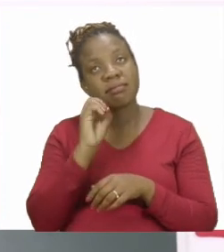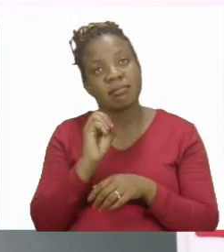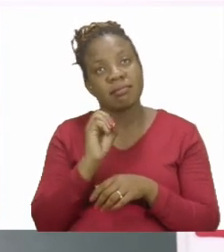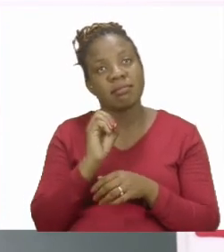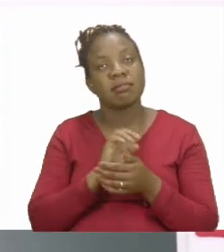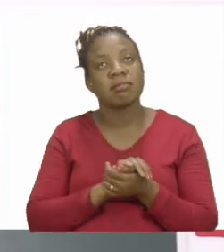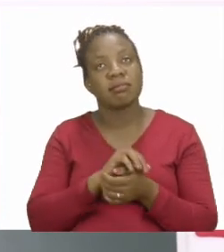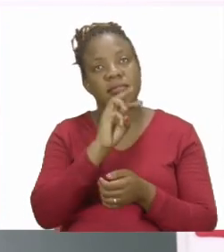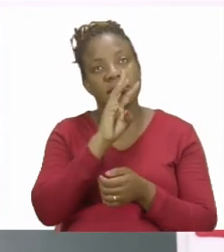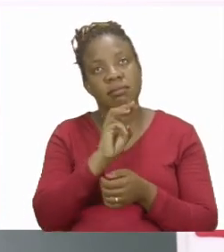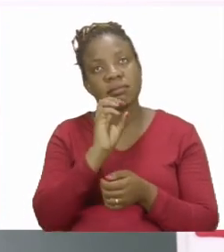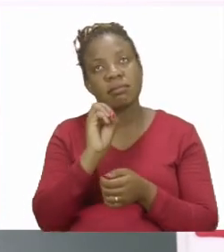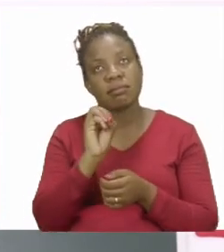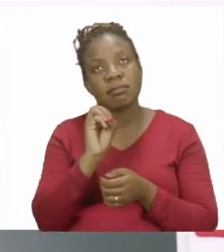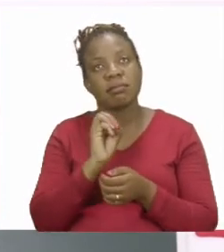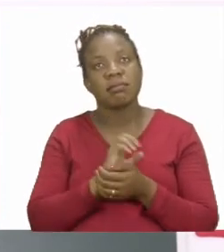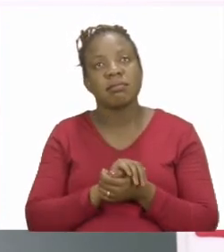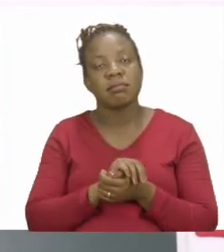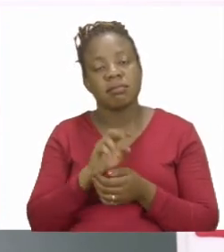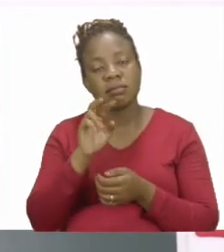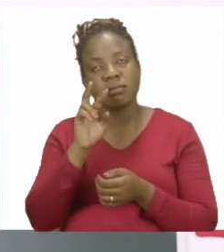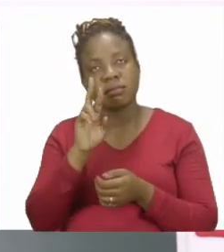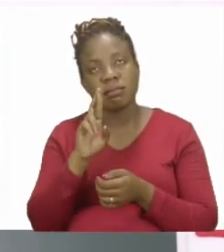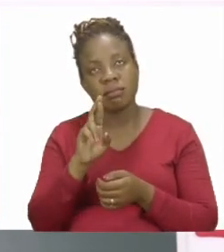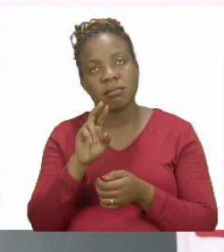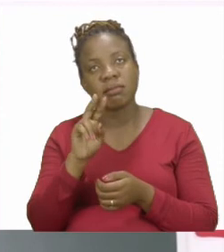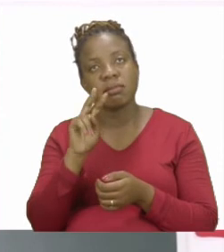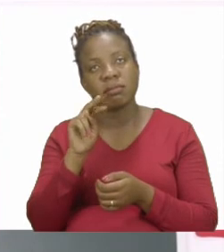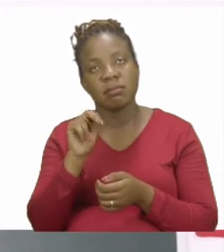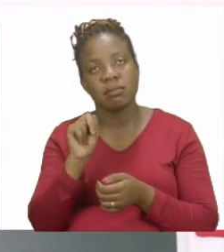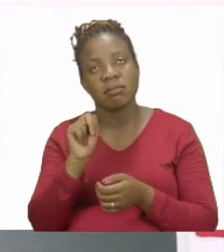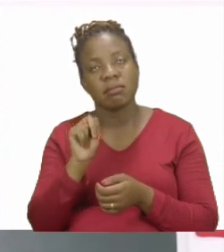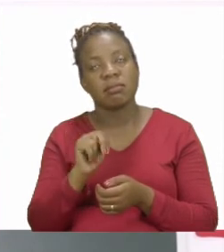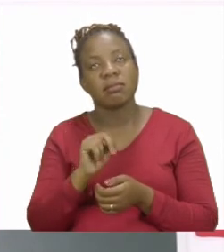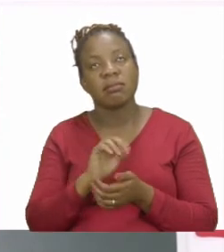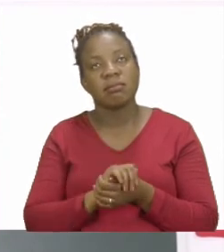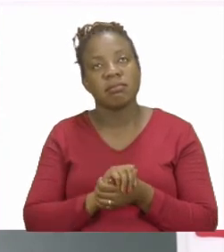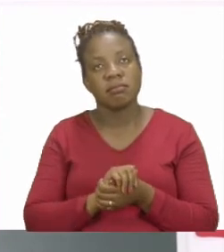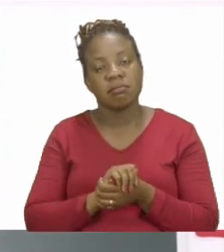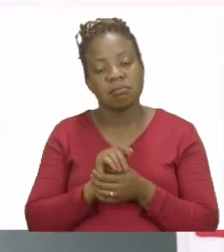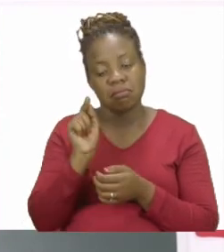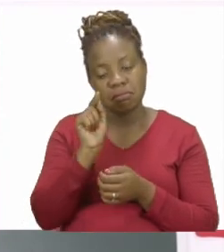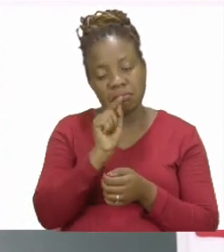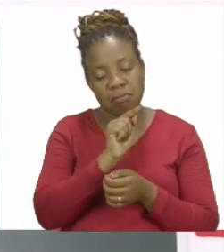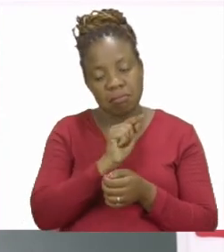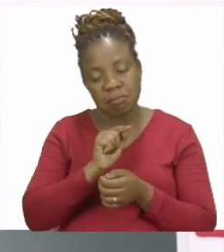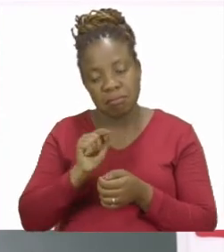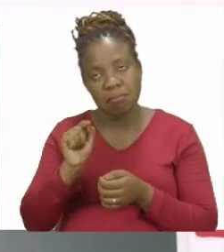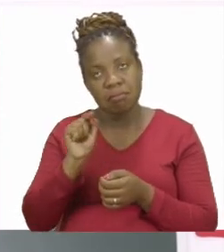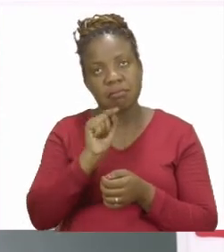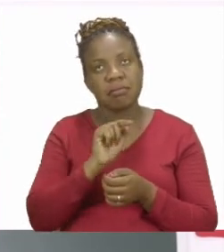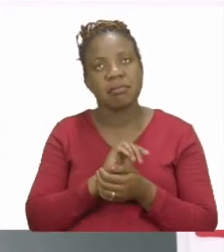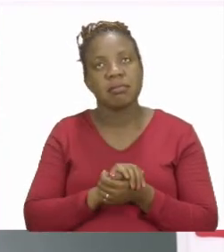O. Then we look for an R, and we look for the N. And then once